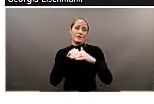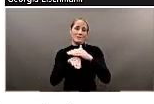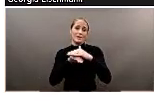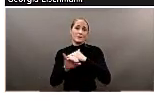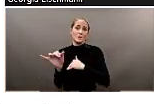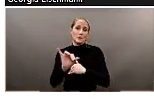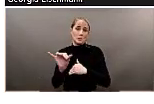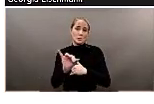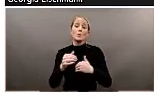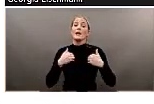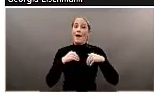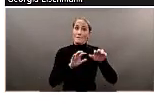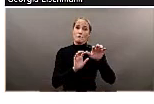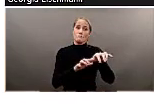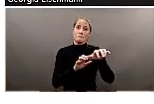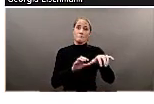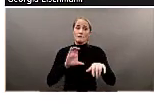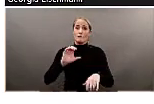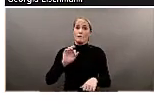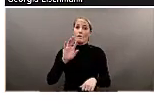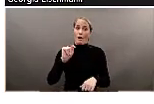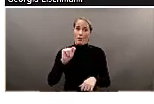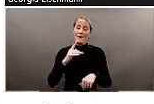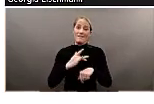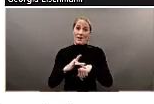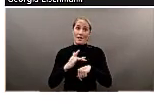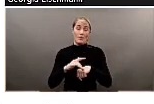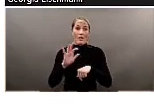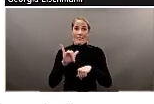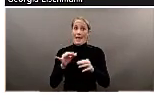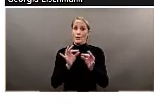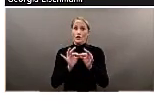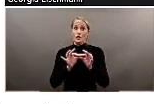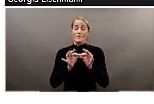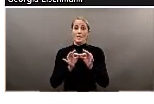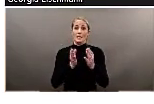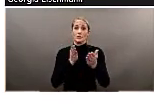also have American Sign Language interpreters, as well as CART captioners,